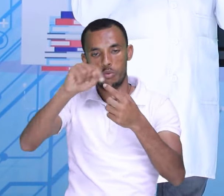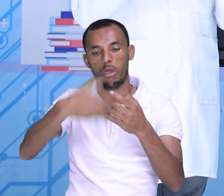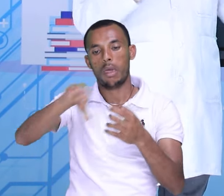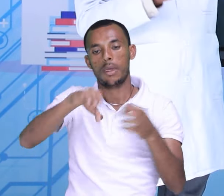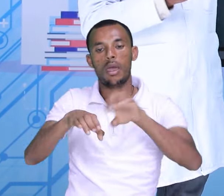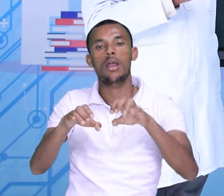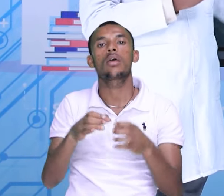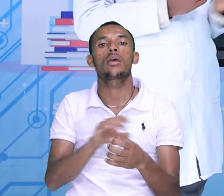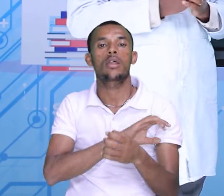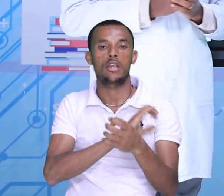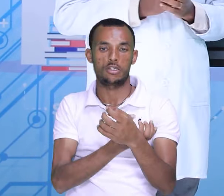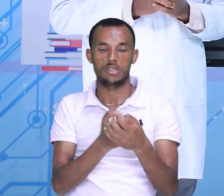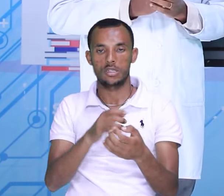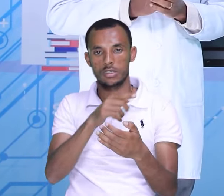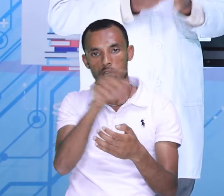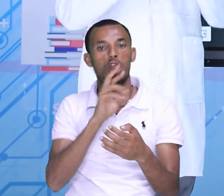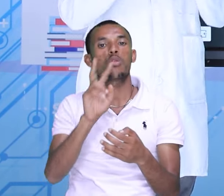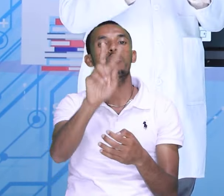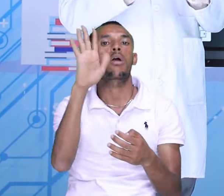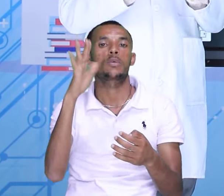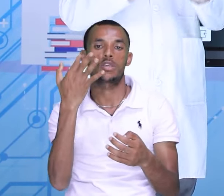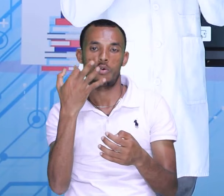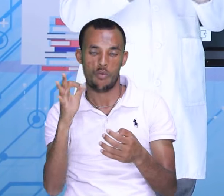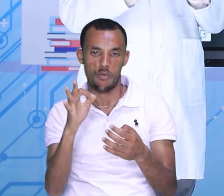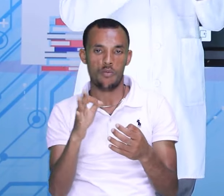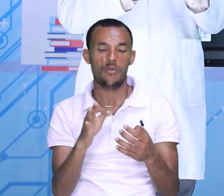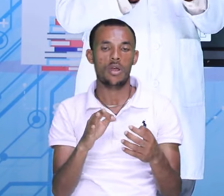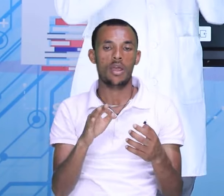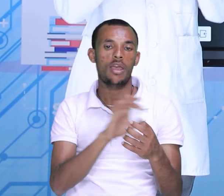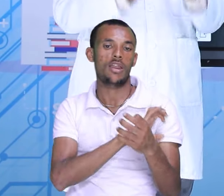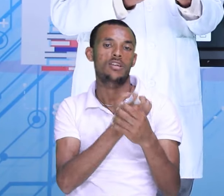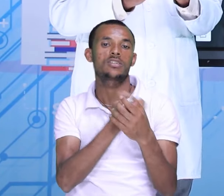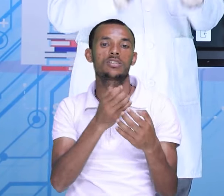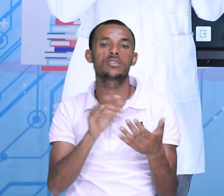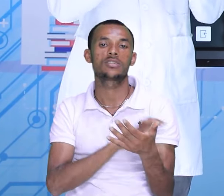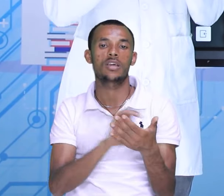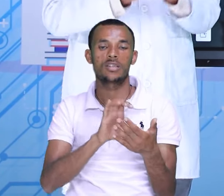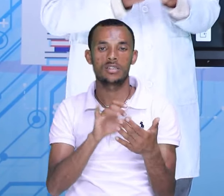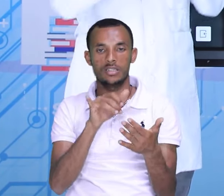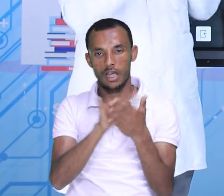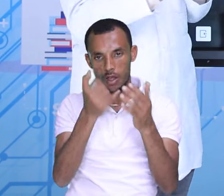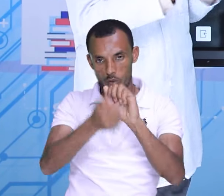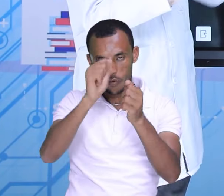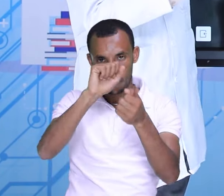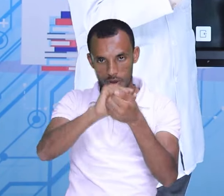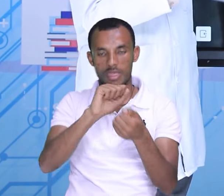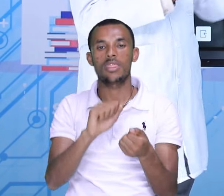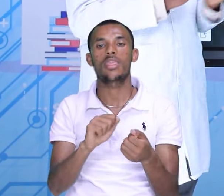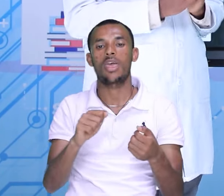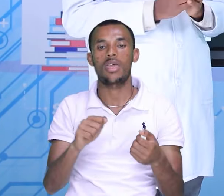there are two types of electrochemical cell. It is electrochemical cell, a types of cell, a types of device that convert energy.